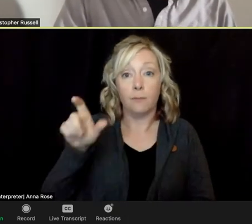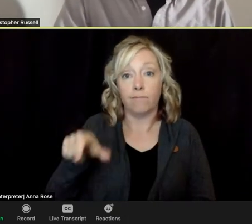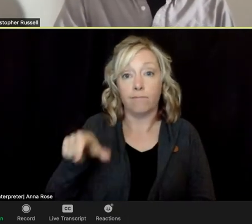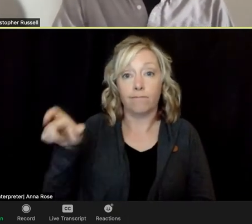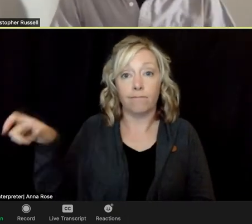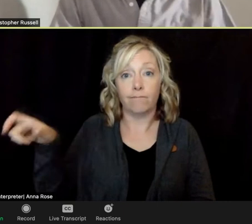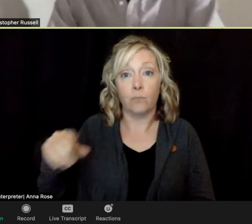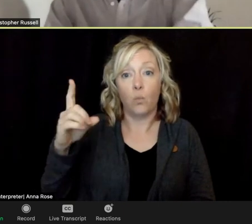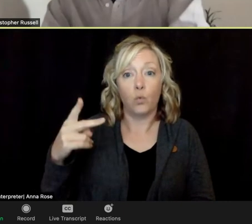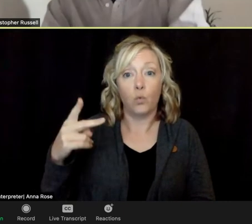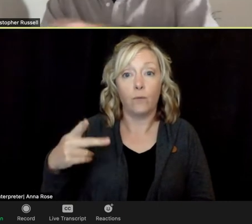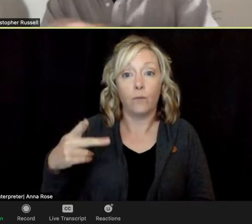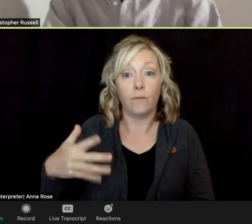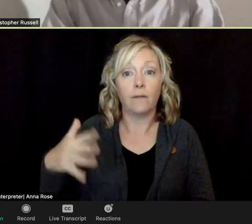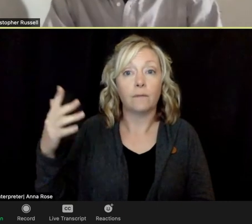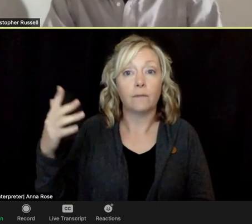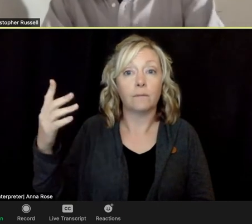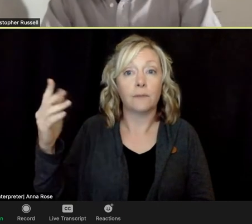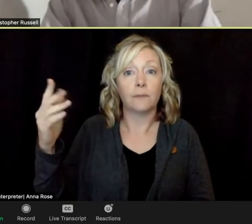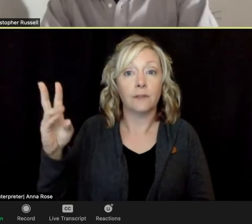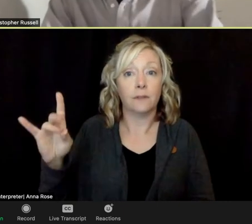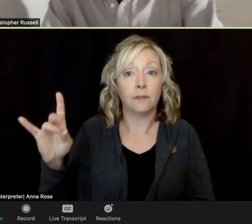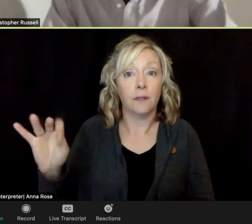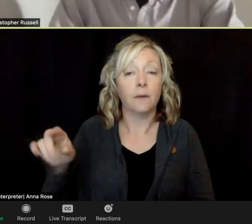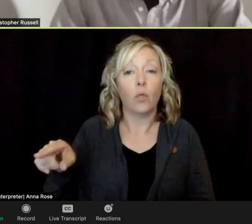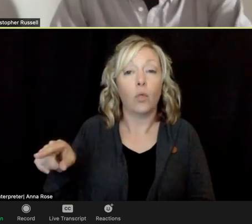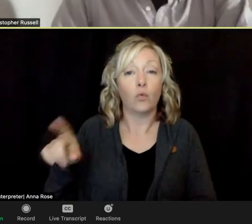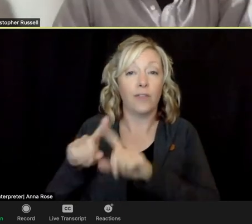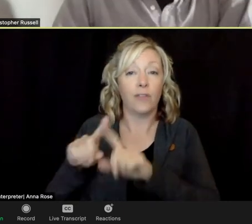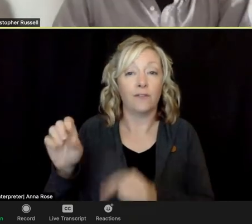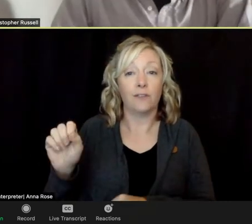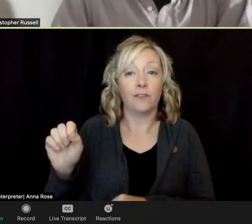different behavioral states. And, at